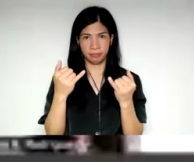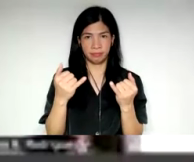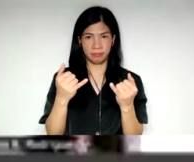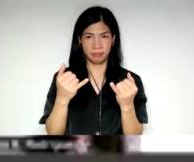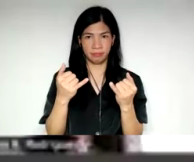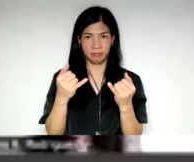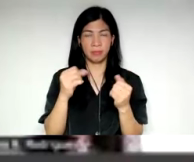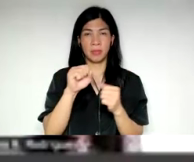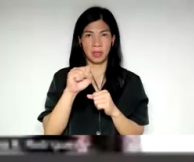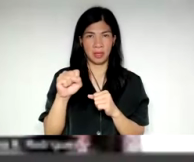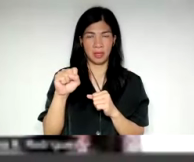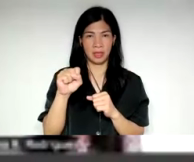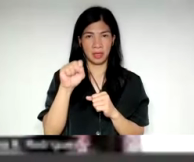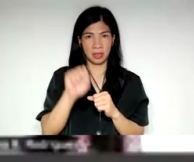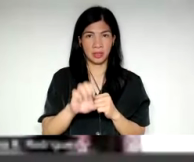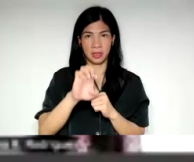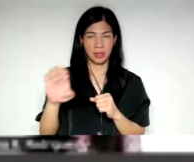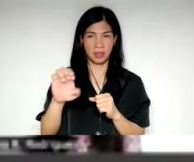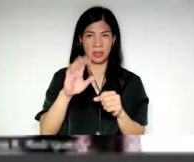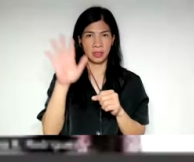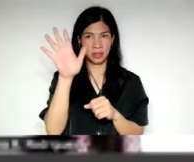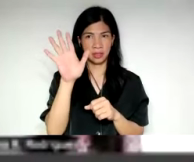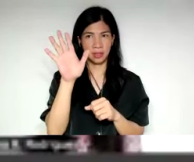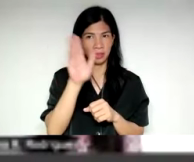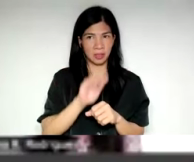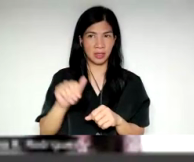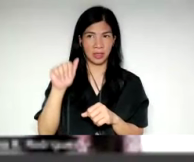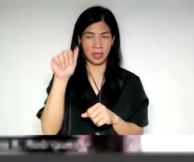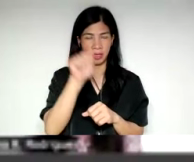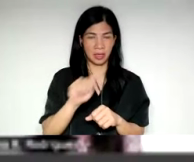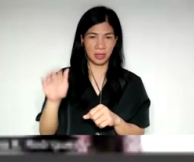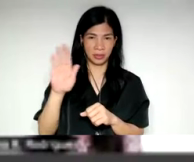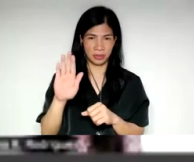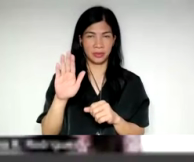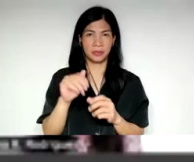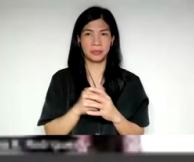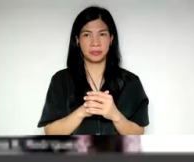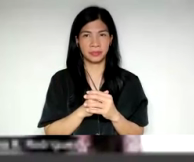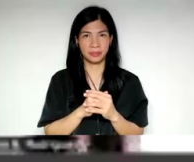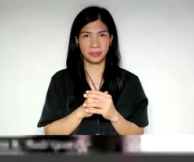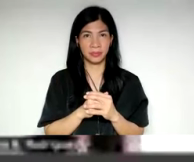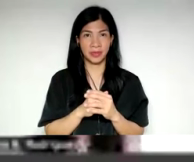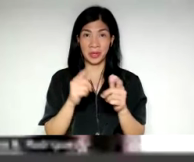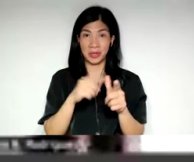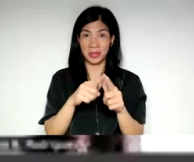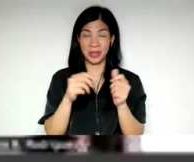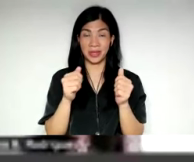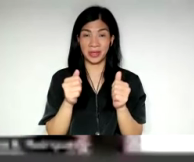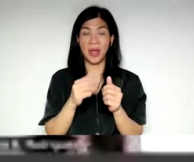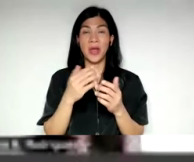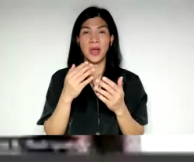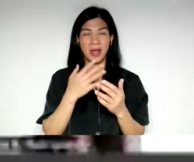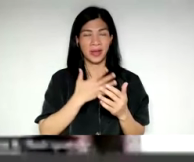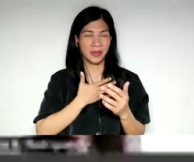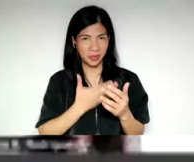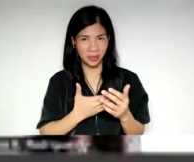series, and I thank you for sharing our principles. Much appreciate. Thank you for being part of my climate risk.